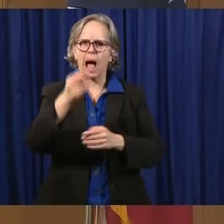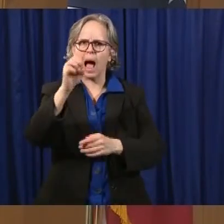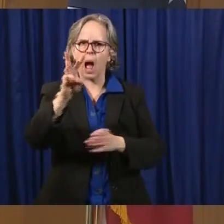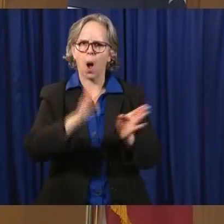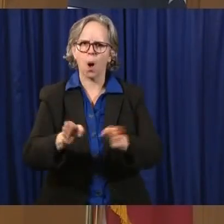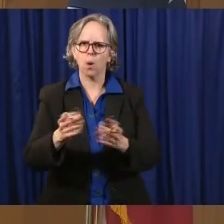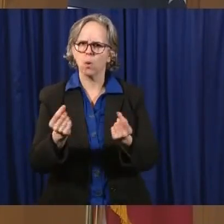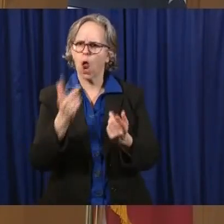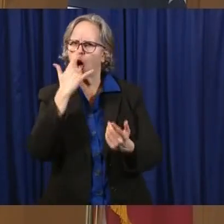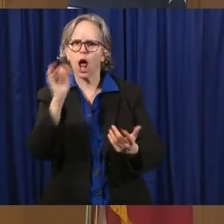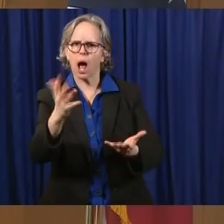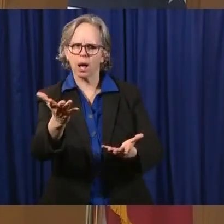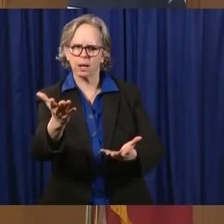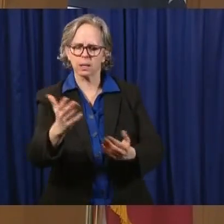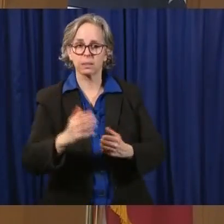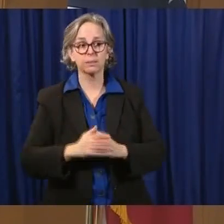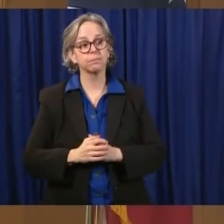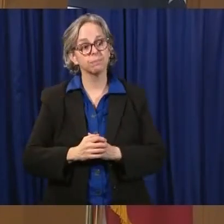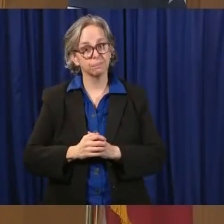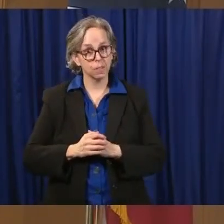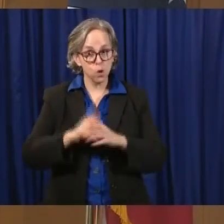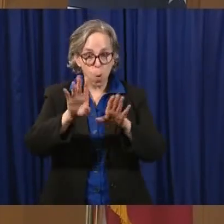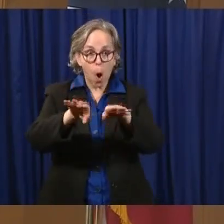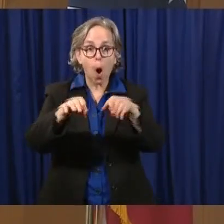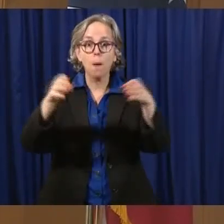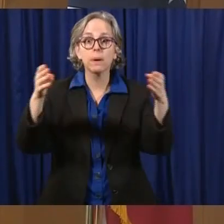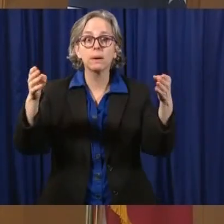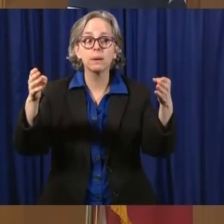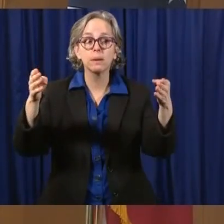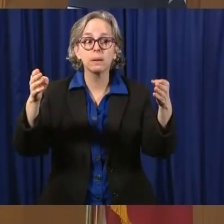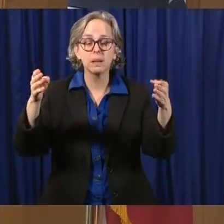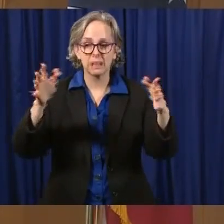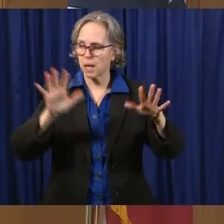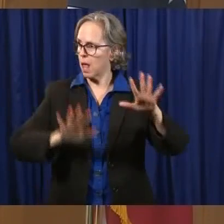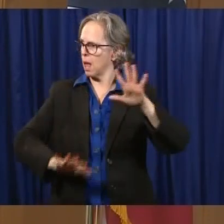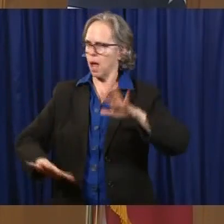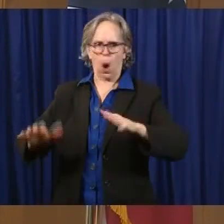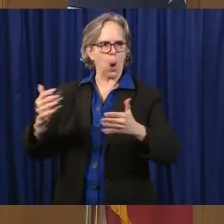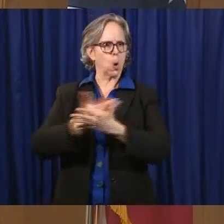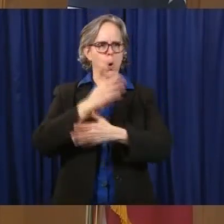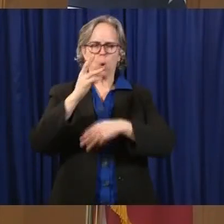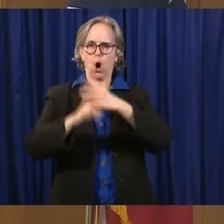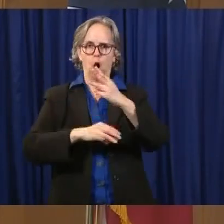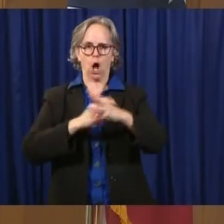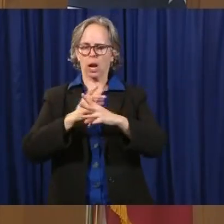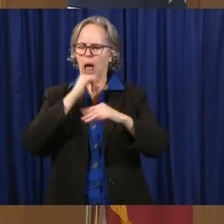with a situation that is not ideal, that is far, far from ideal.